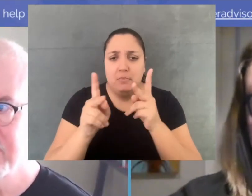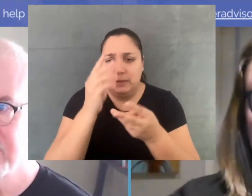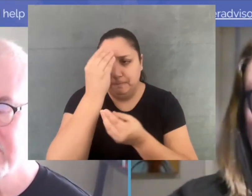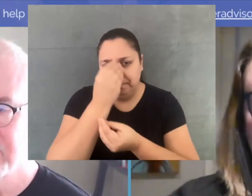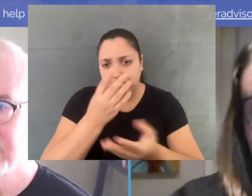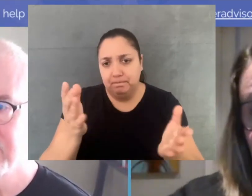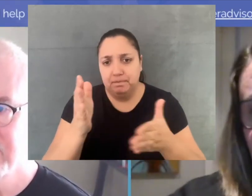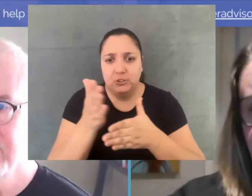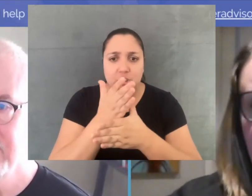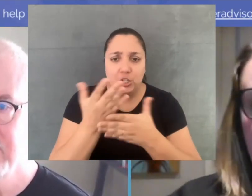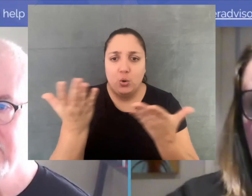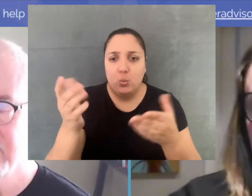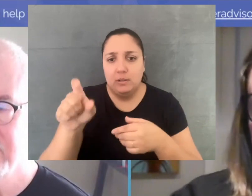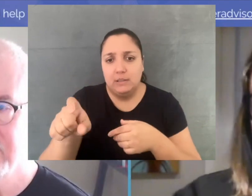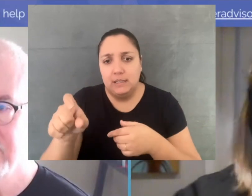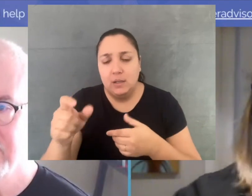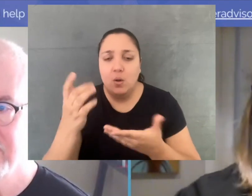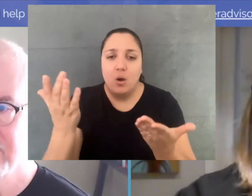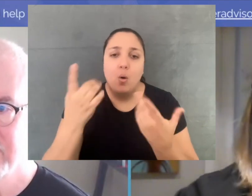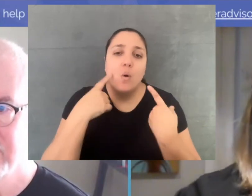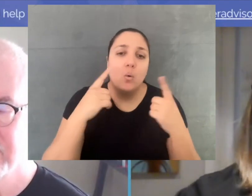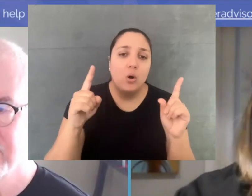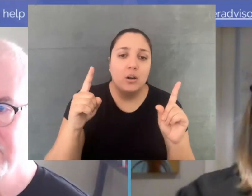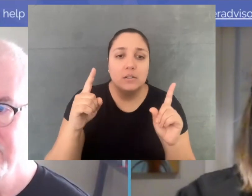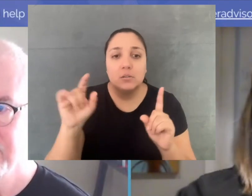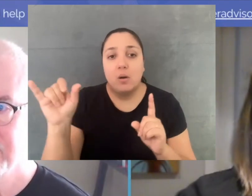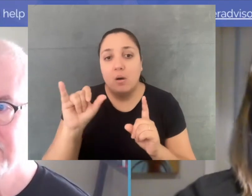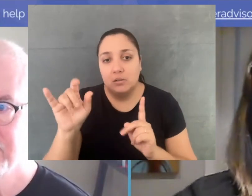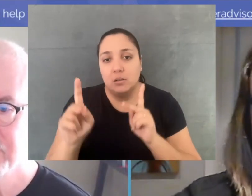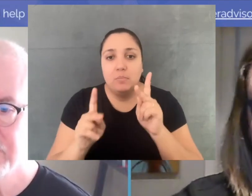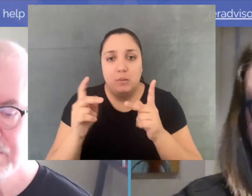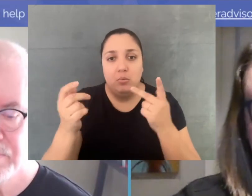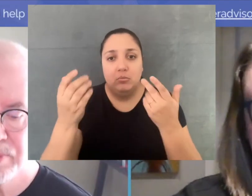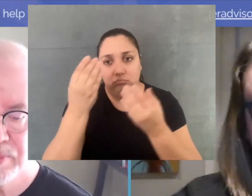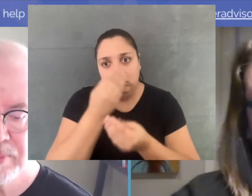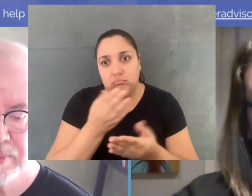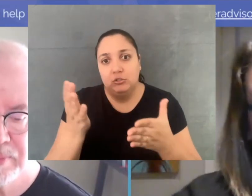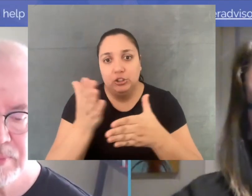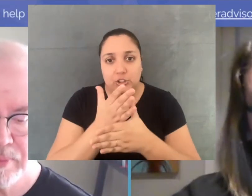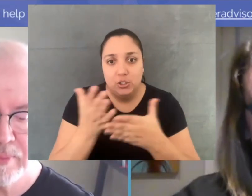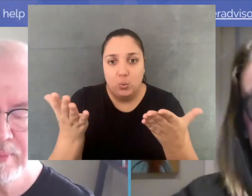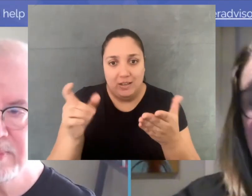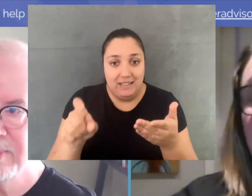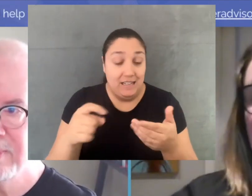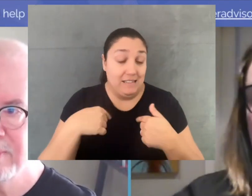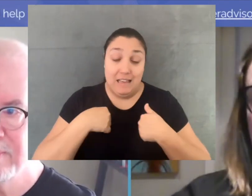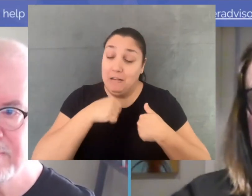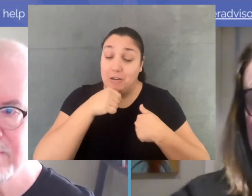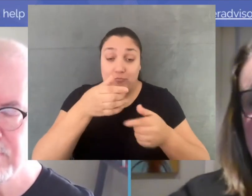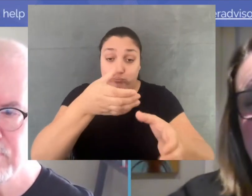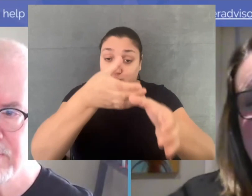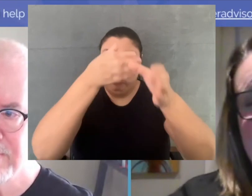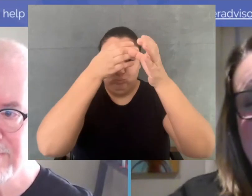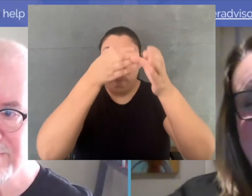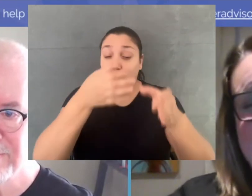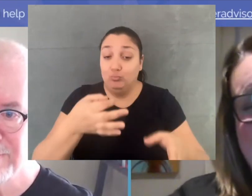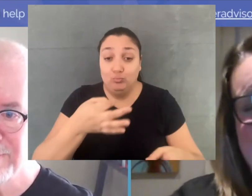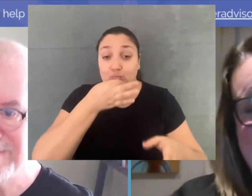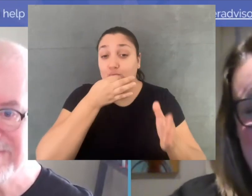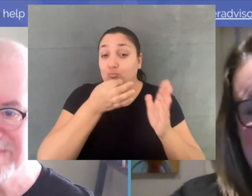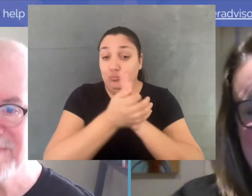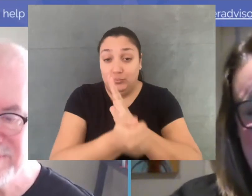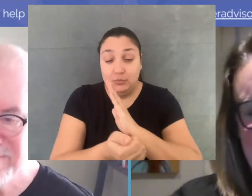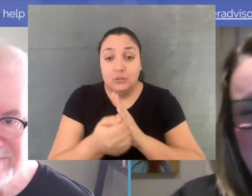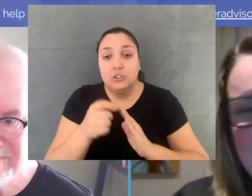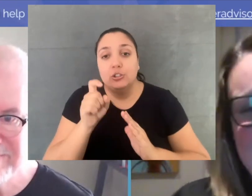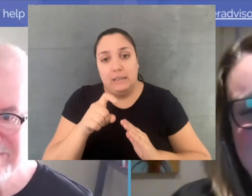spectrums, share what works for them, and I'm seeing there being more and more of a pool to try to be more inclusive of that. I am not an expert in that. That